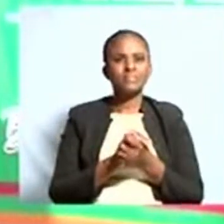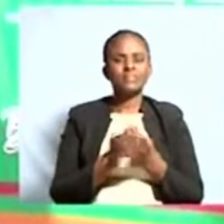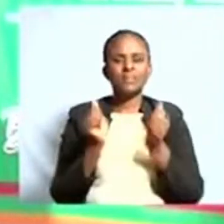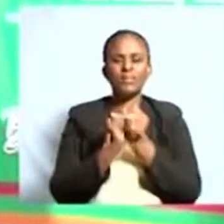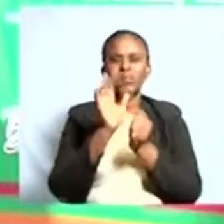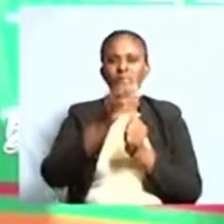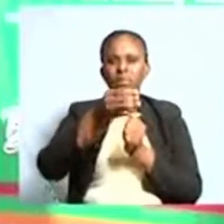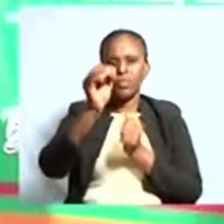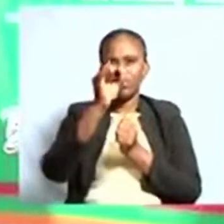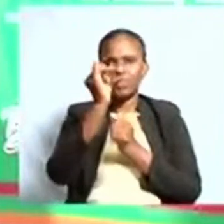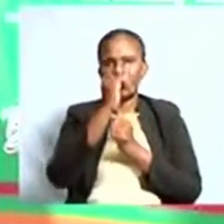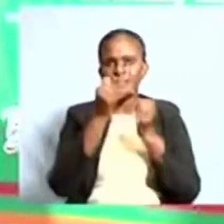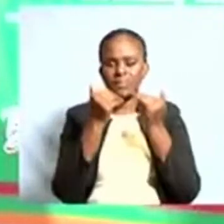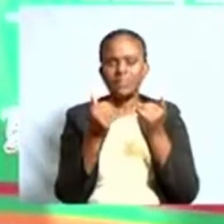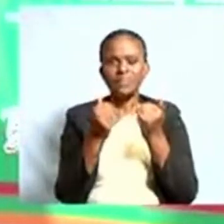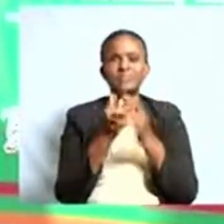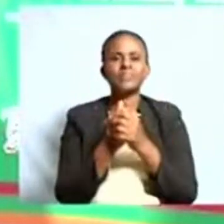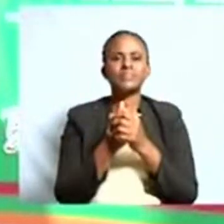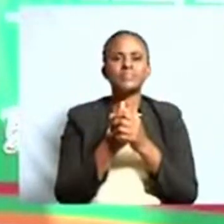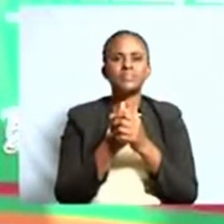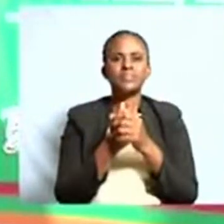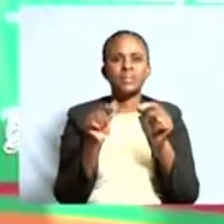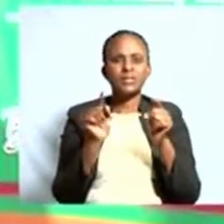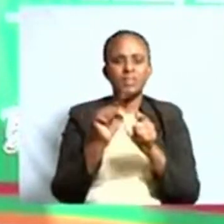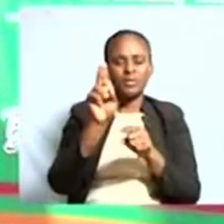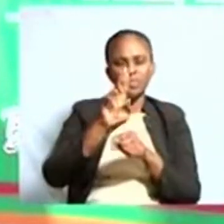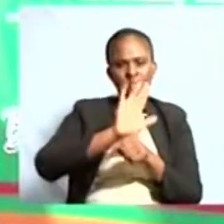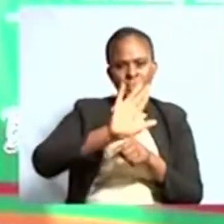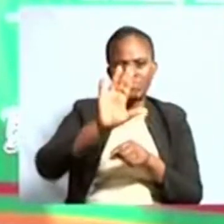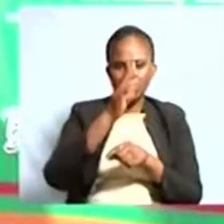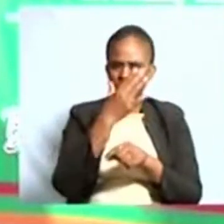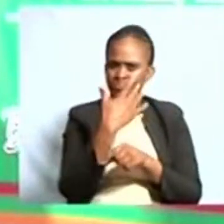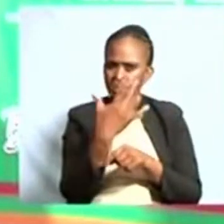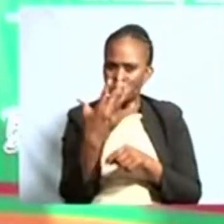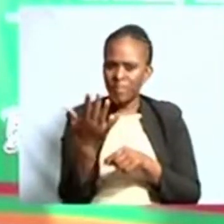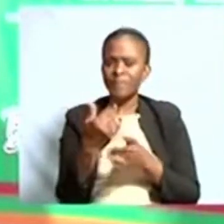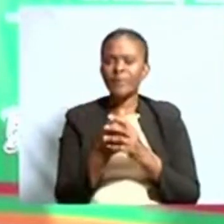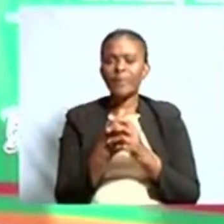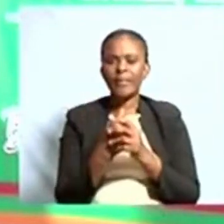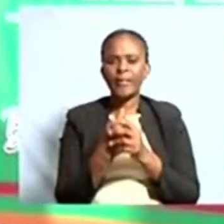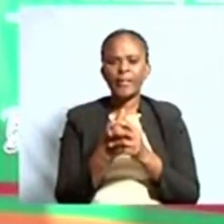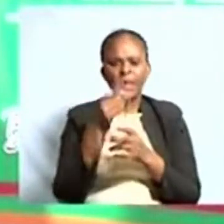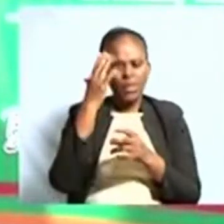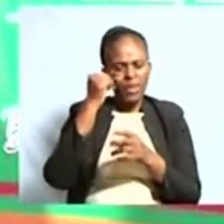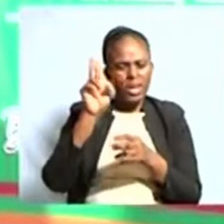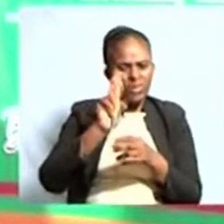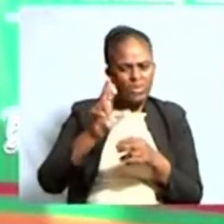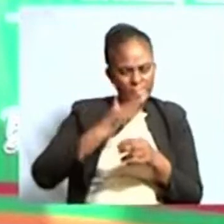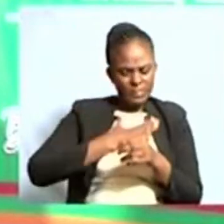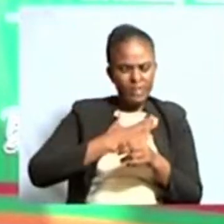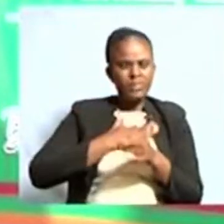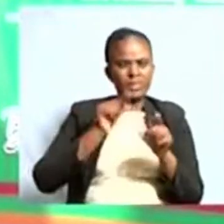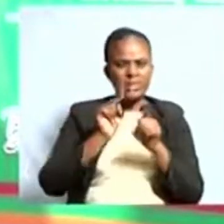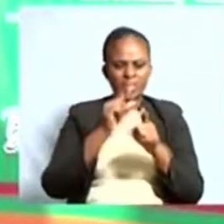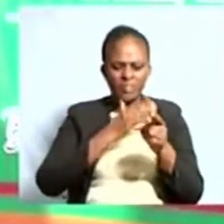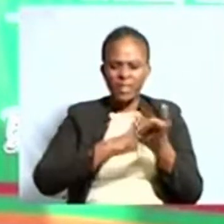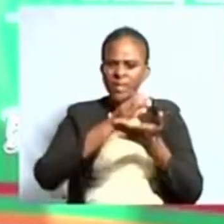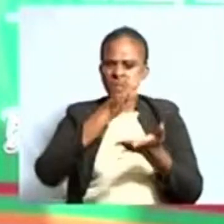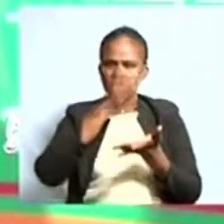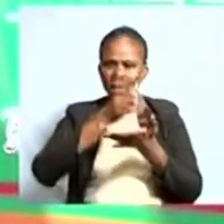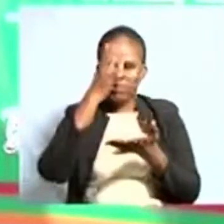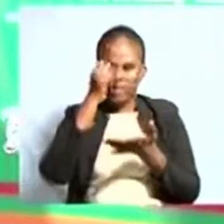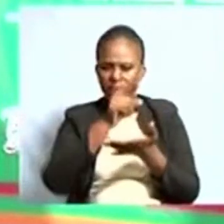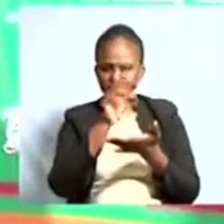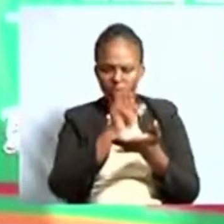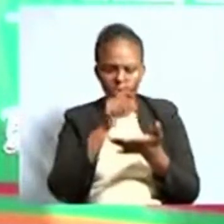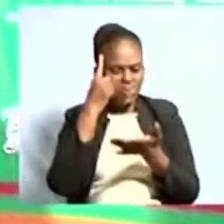own design, then use it for your own products. Why should you use my design and my bottles?